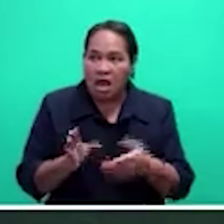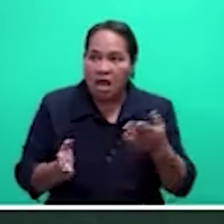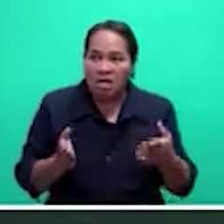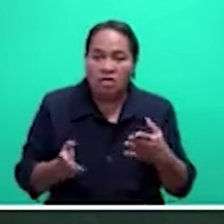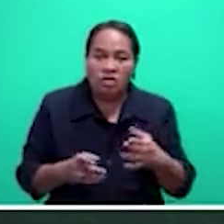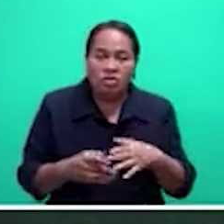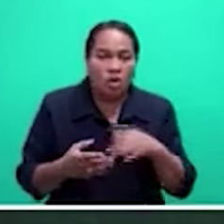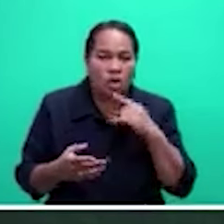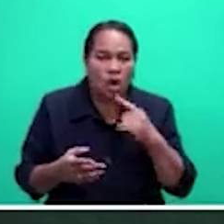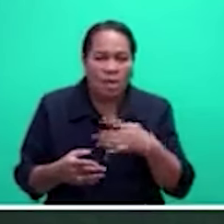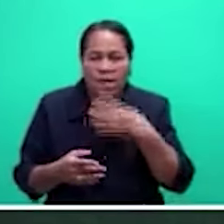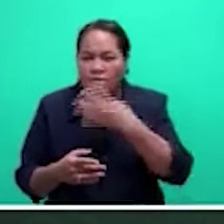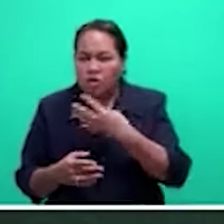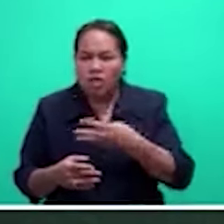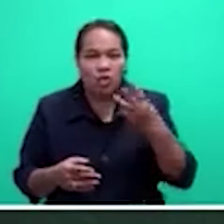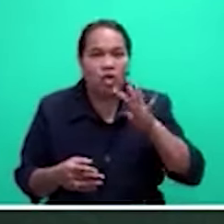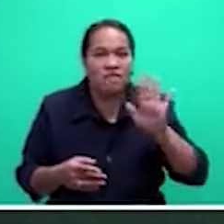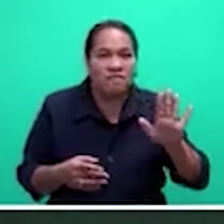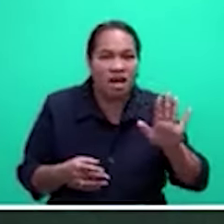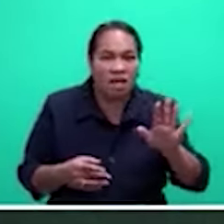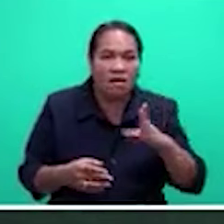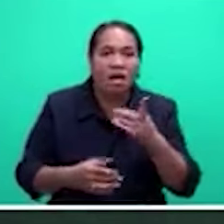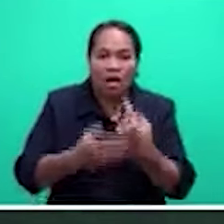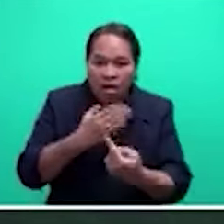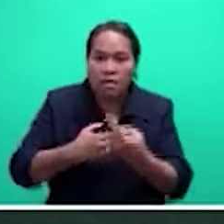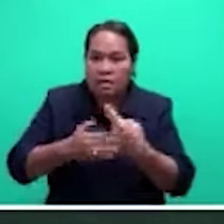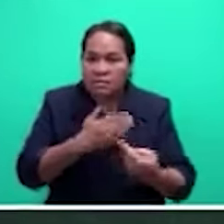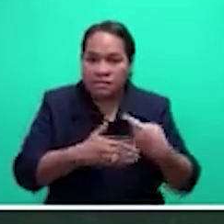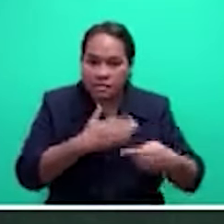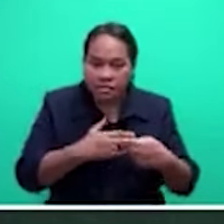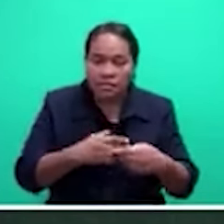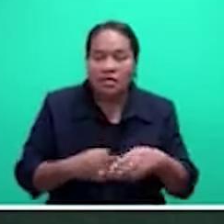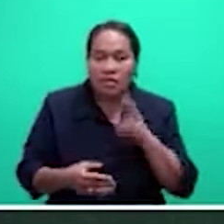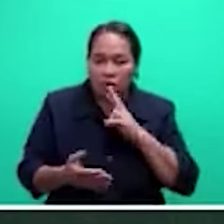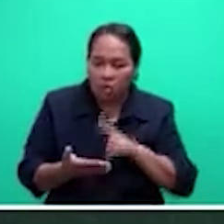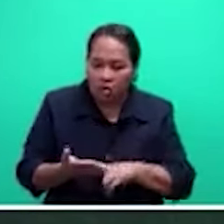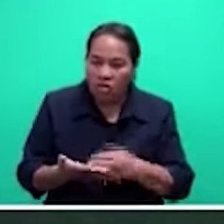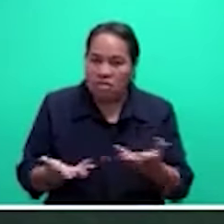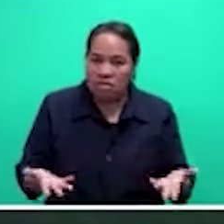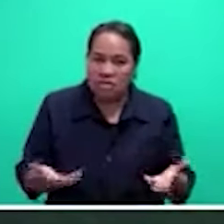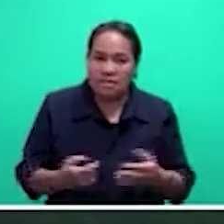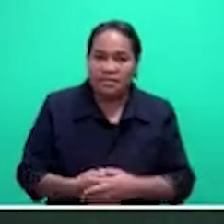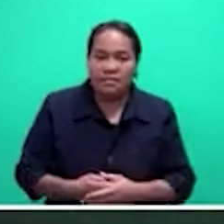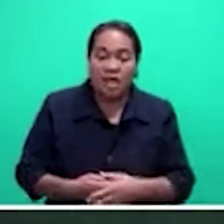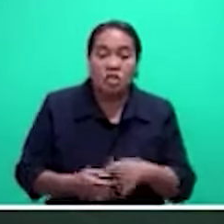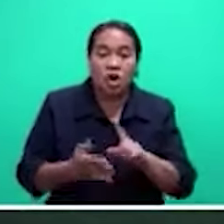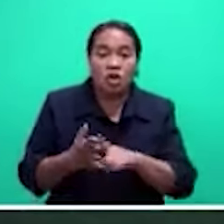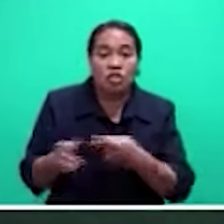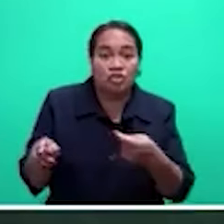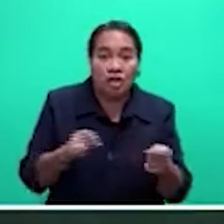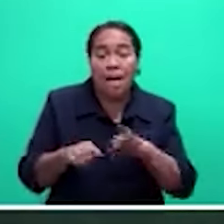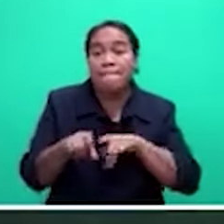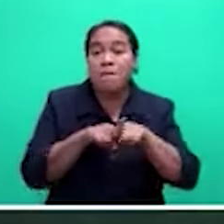from 14 to 35 cases, with some reports recording multiple counts. During the month of January, the